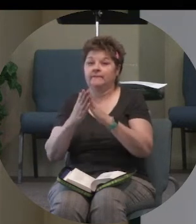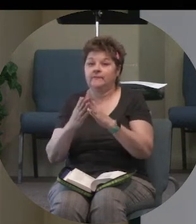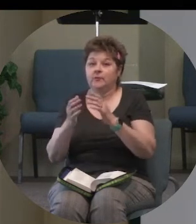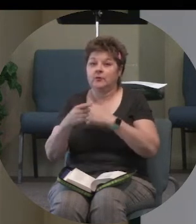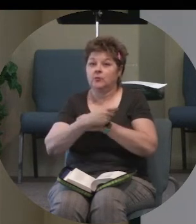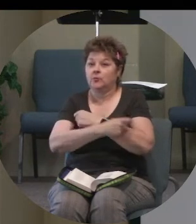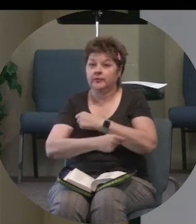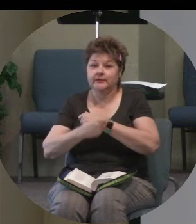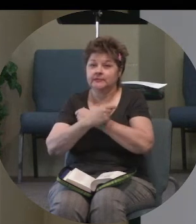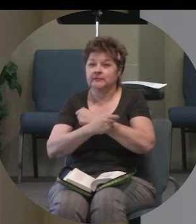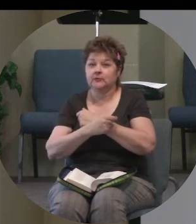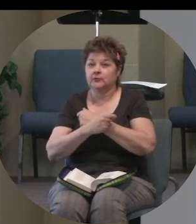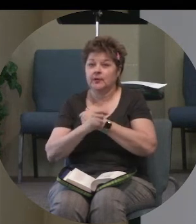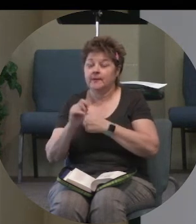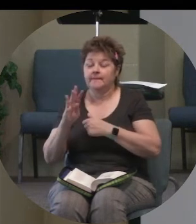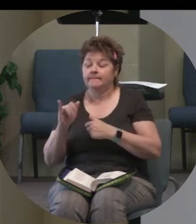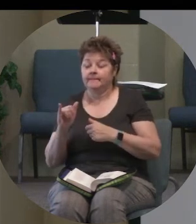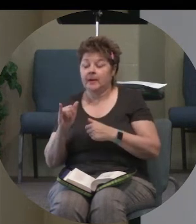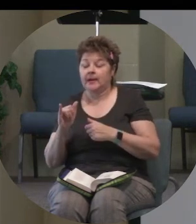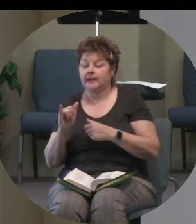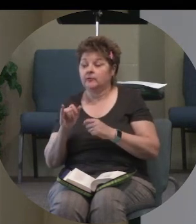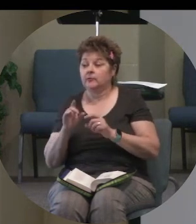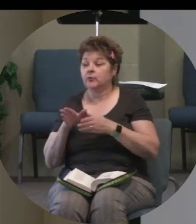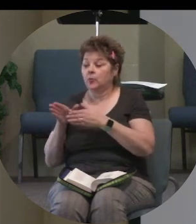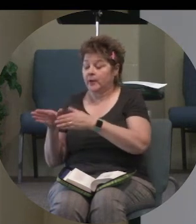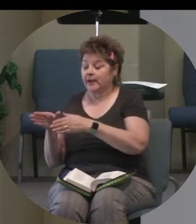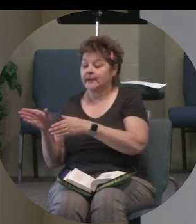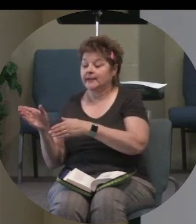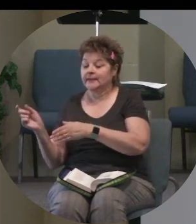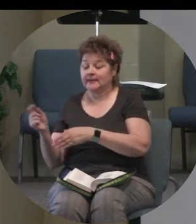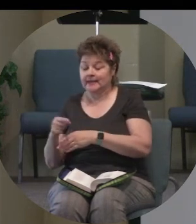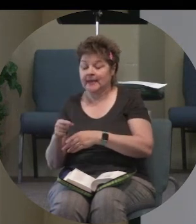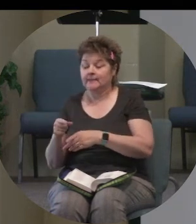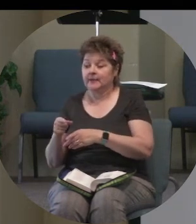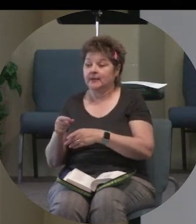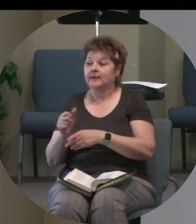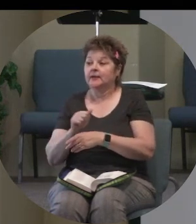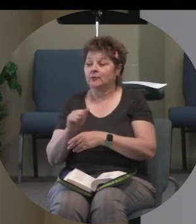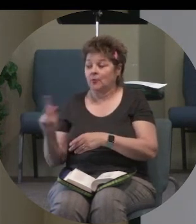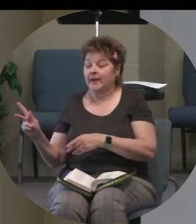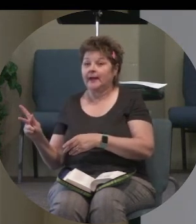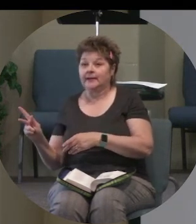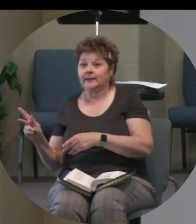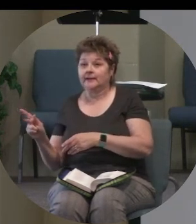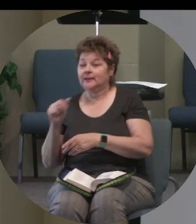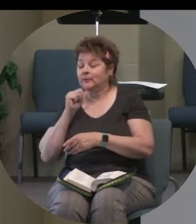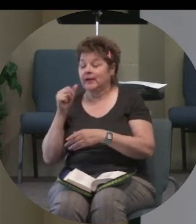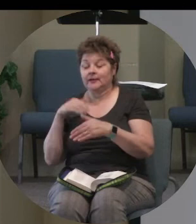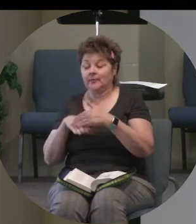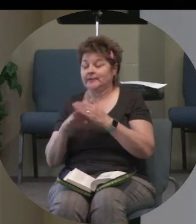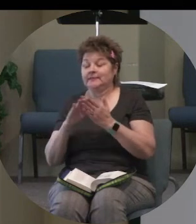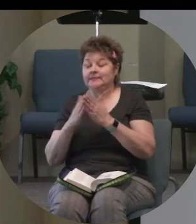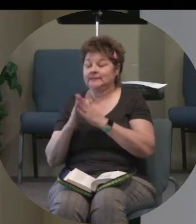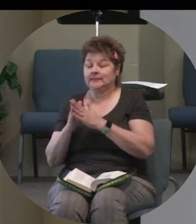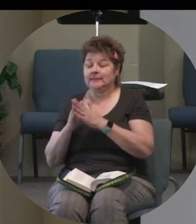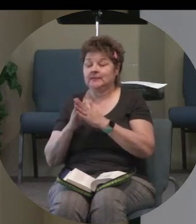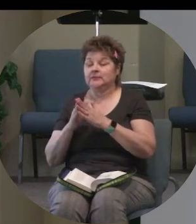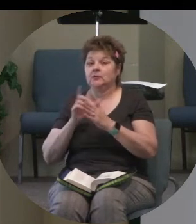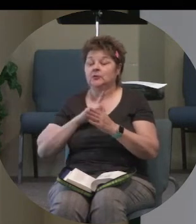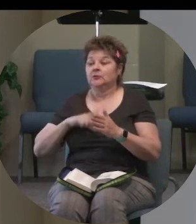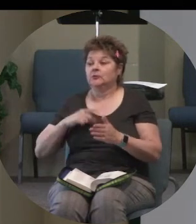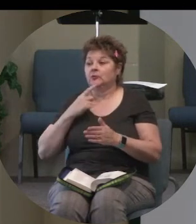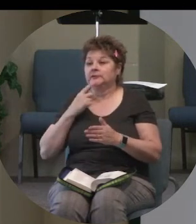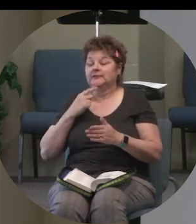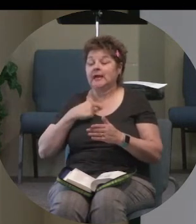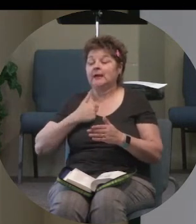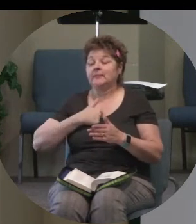way that he came, by the same he shall return, and he shall not come into the city, declares the Lord. For I will defend this city to save it, for